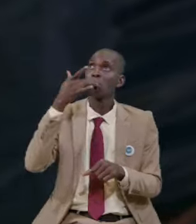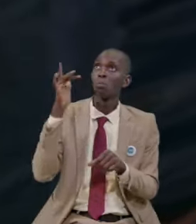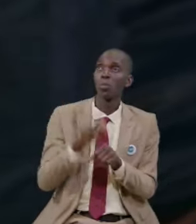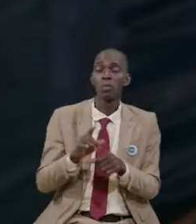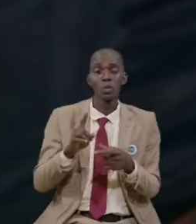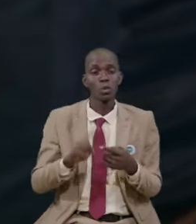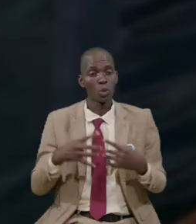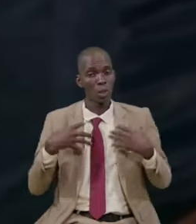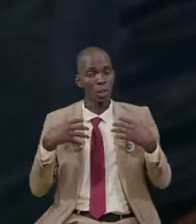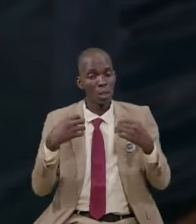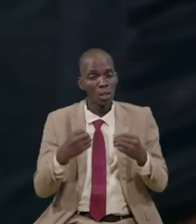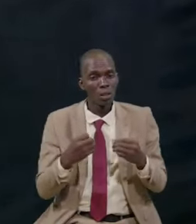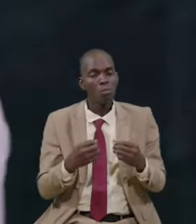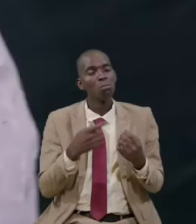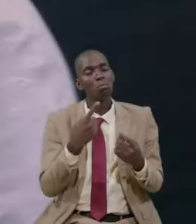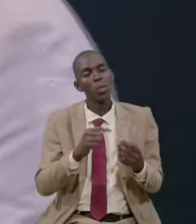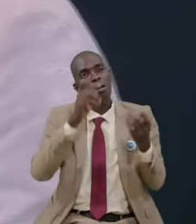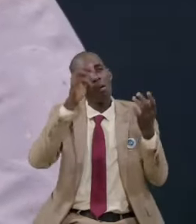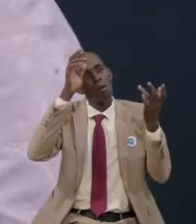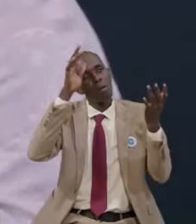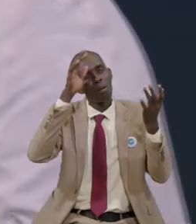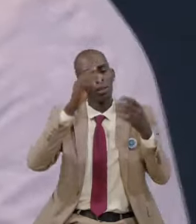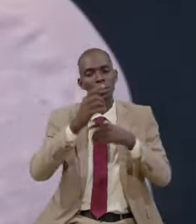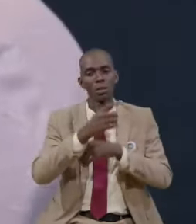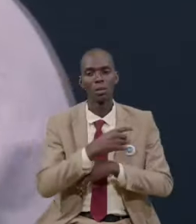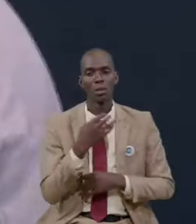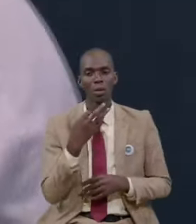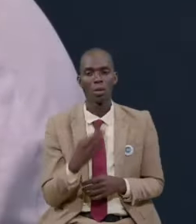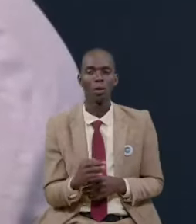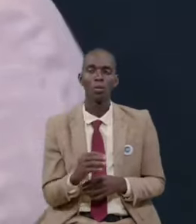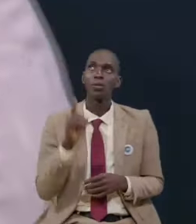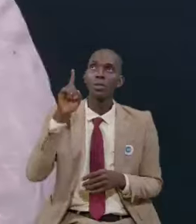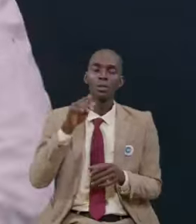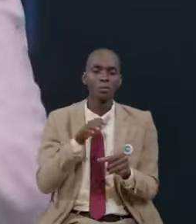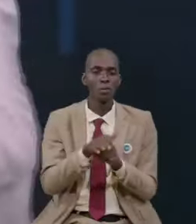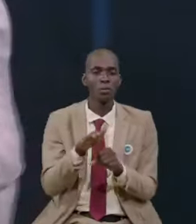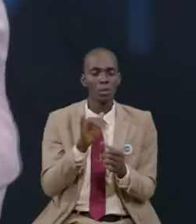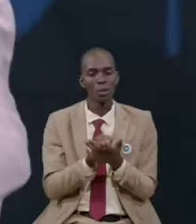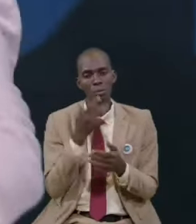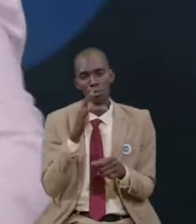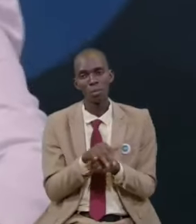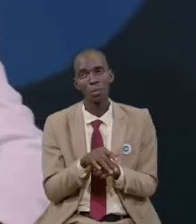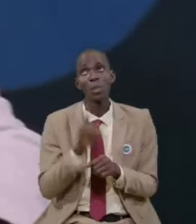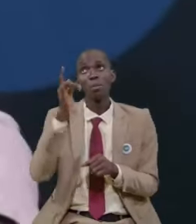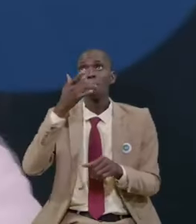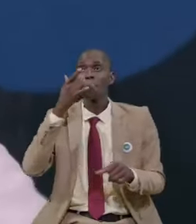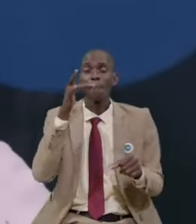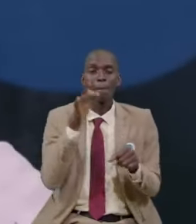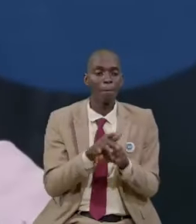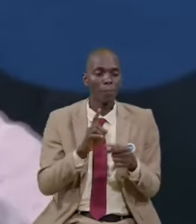of fulfilling that promise. He promised to forgive. He promised to set free. If the